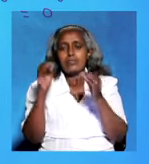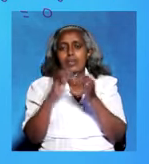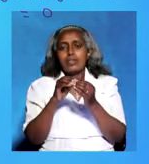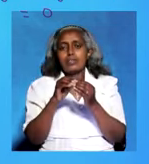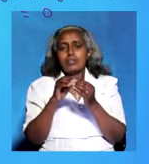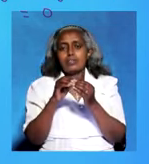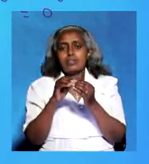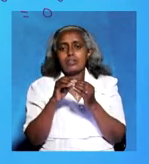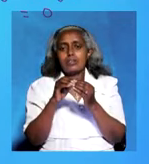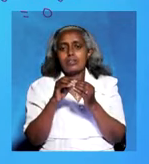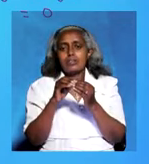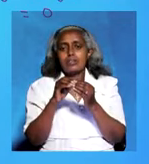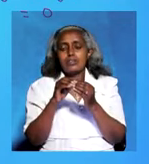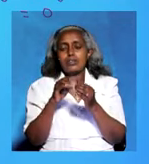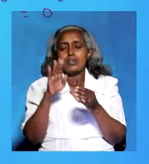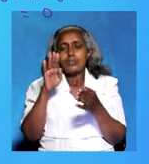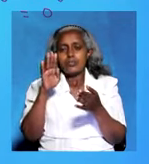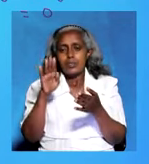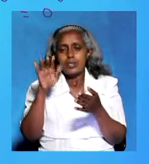plus